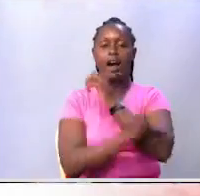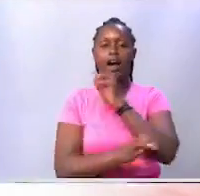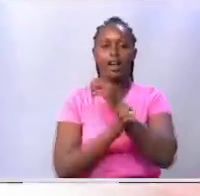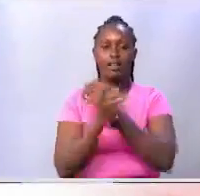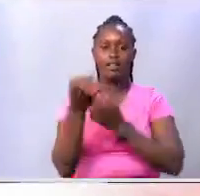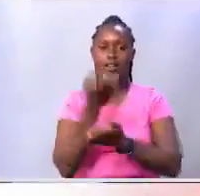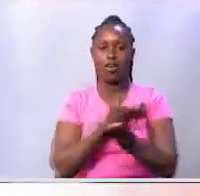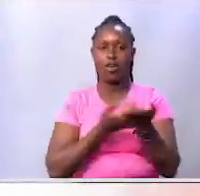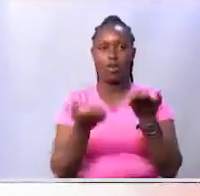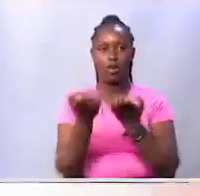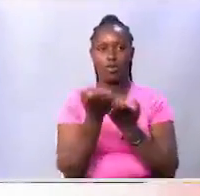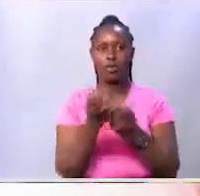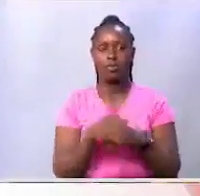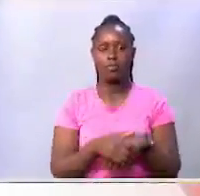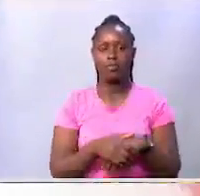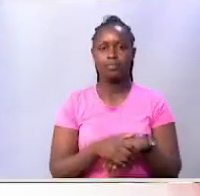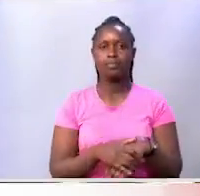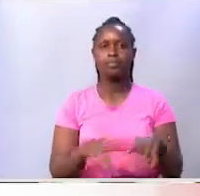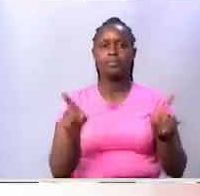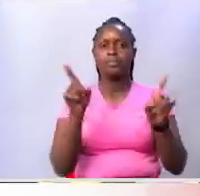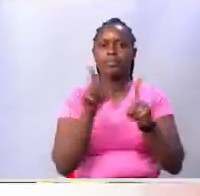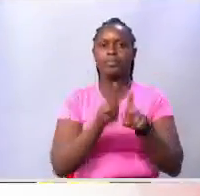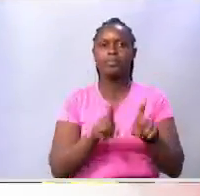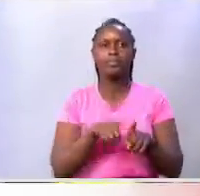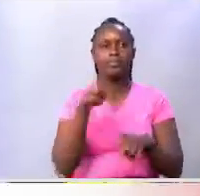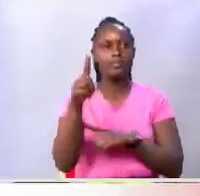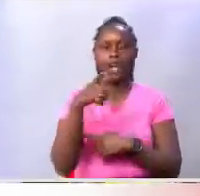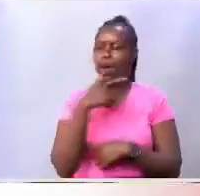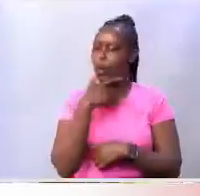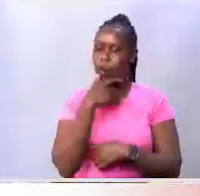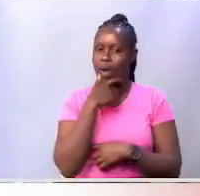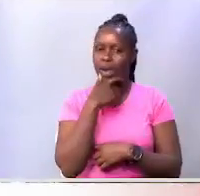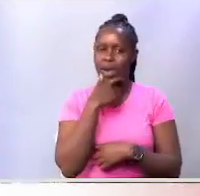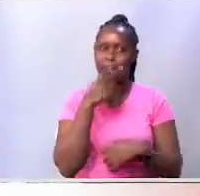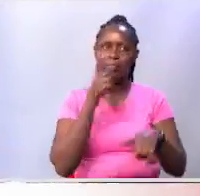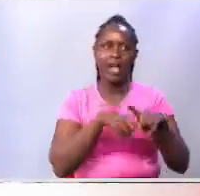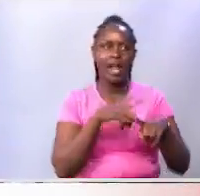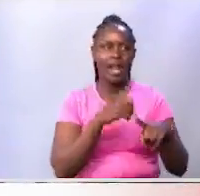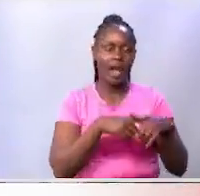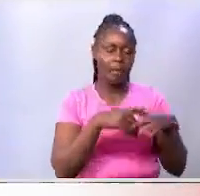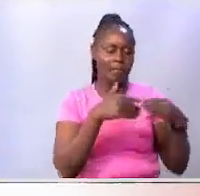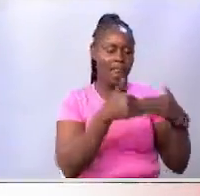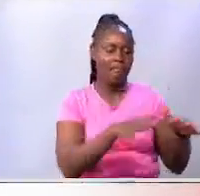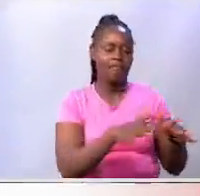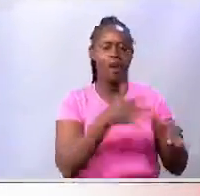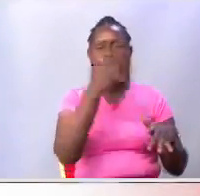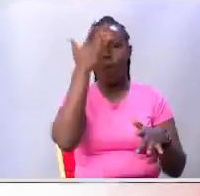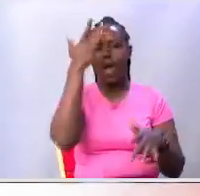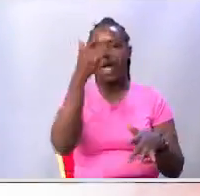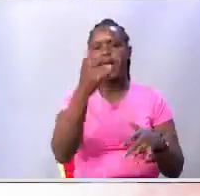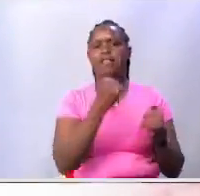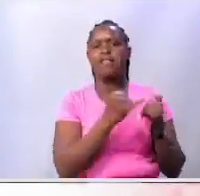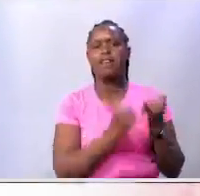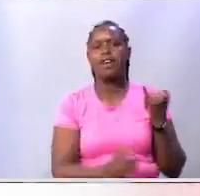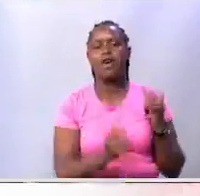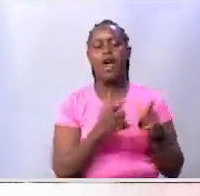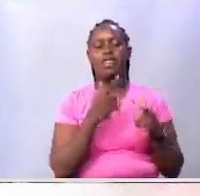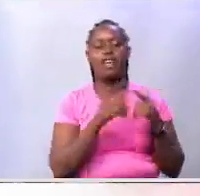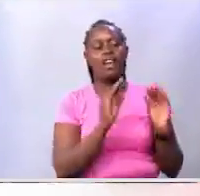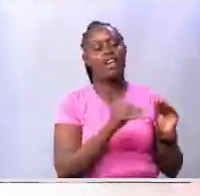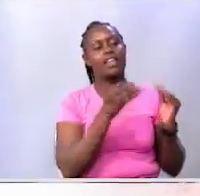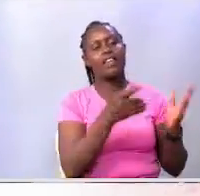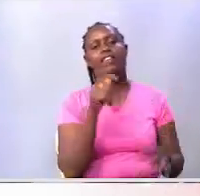prosperity. Yeye anashangaa akitoka kwa sababu yeye ndio wa mwisho. Atawaachia nani